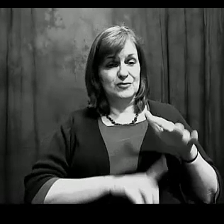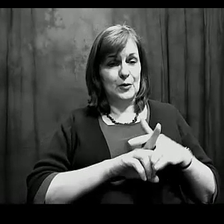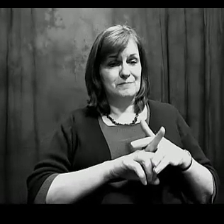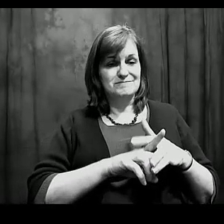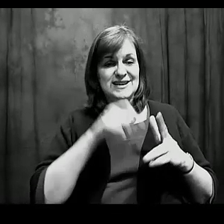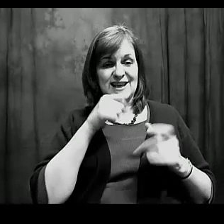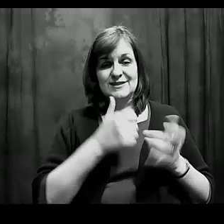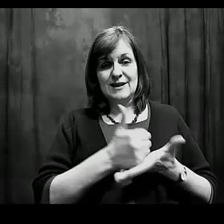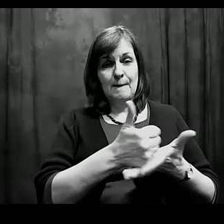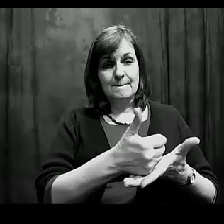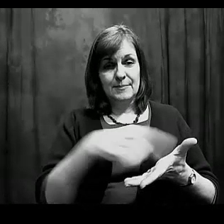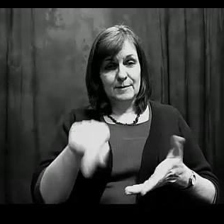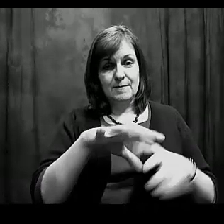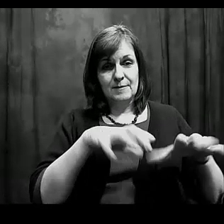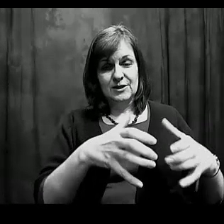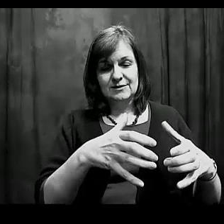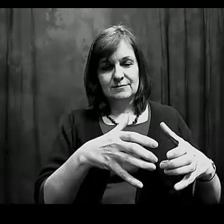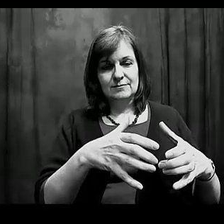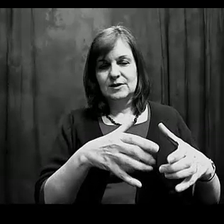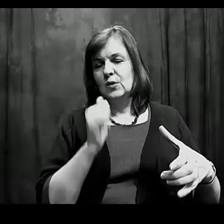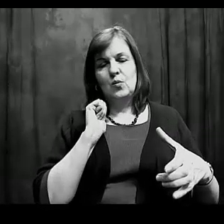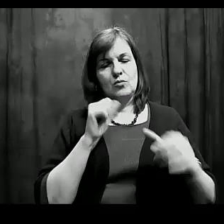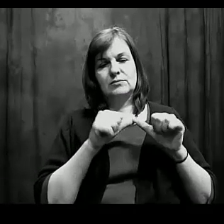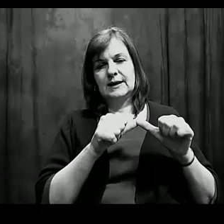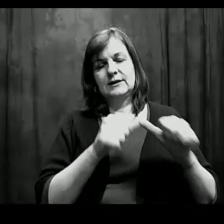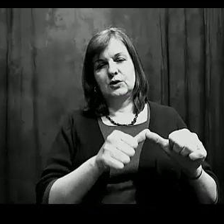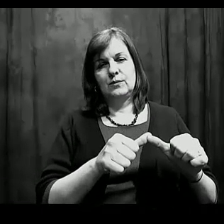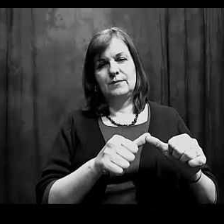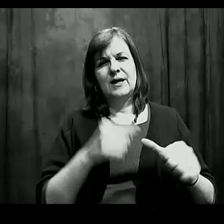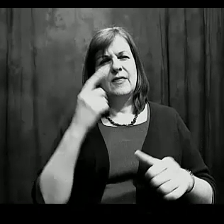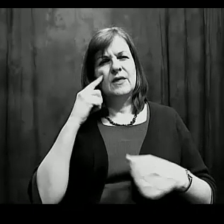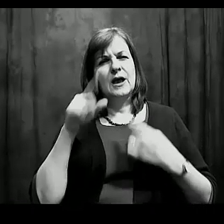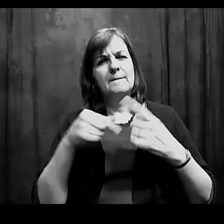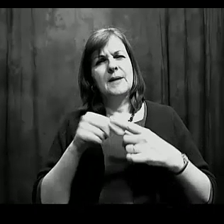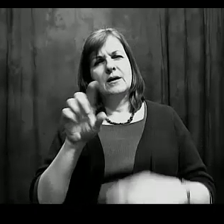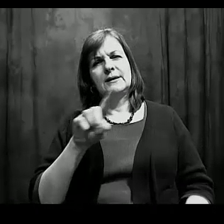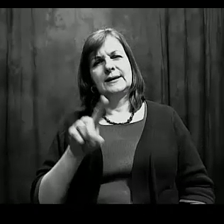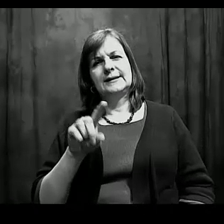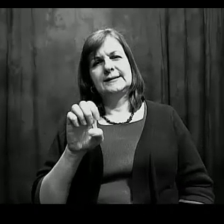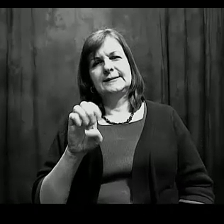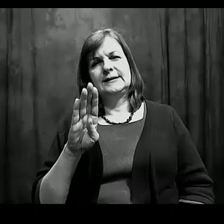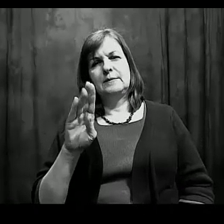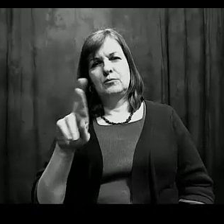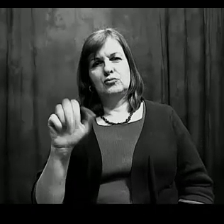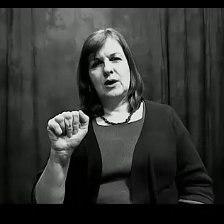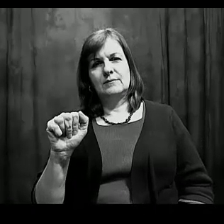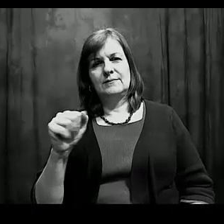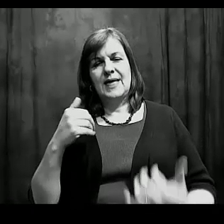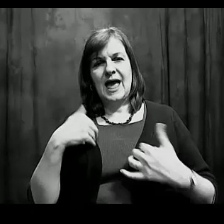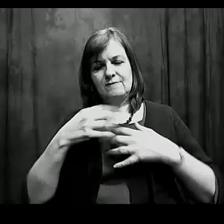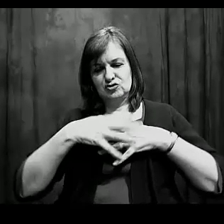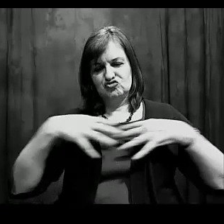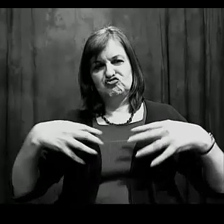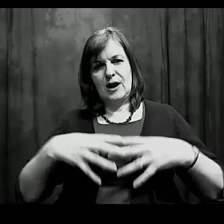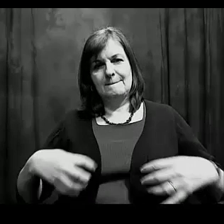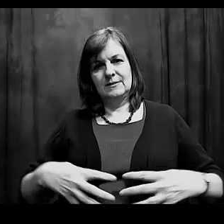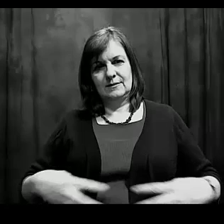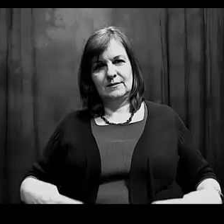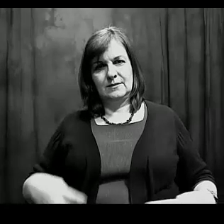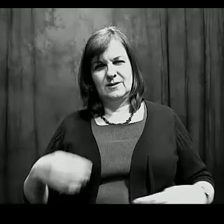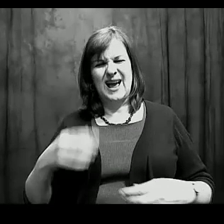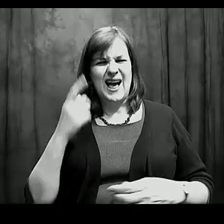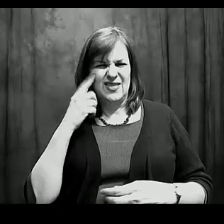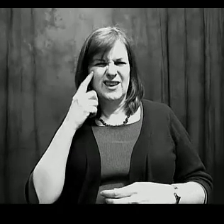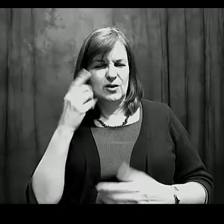it's not going to be maintained in these populations. Let's look at zebras. Okay? So zebras have stripes. That's kind